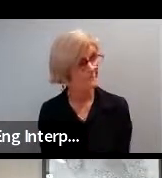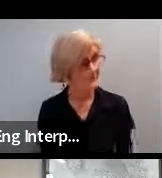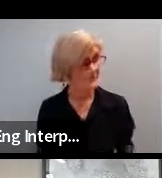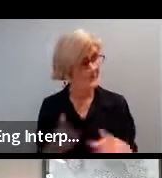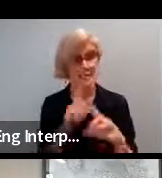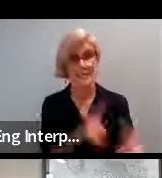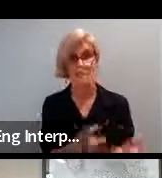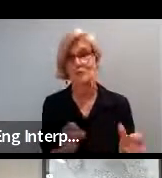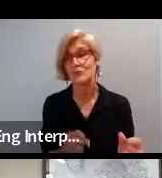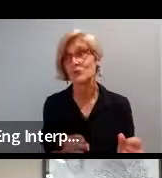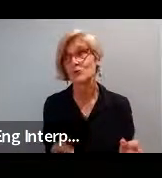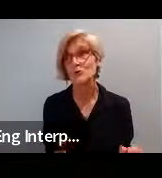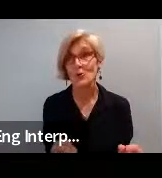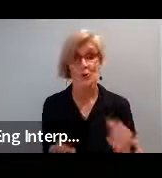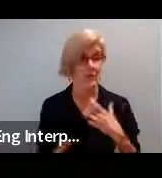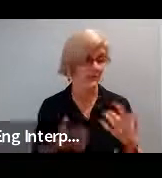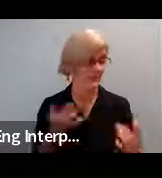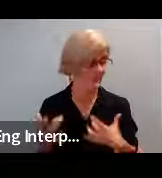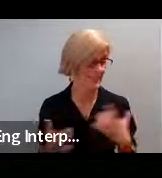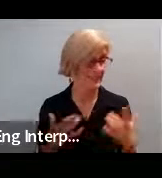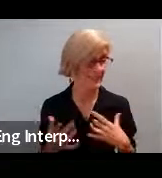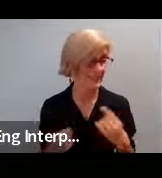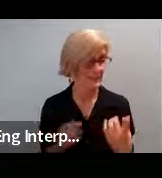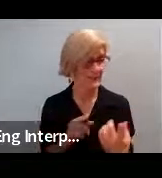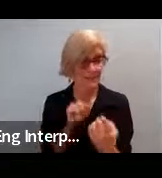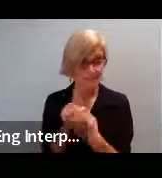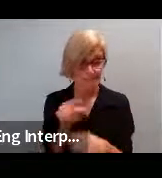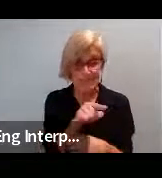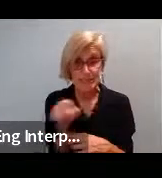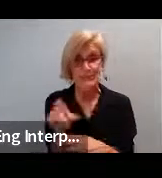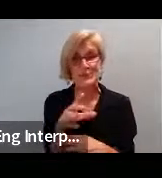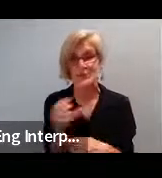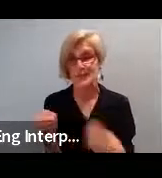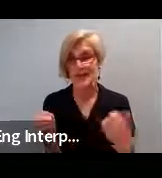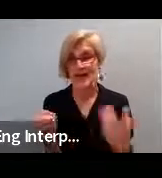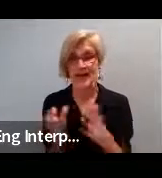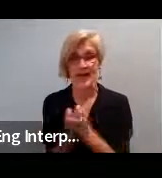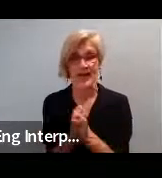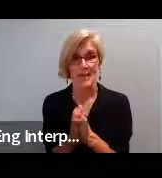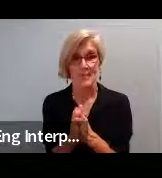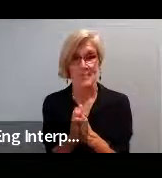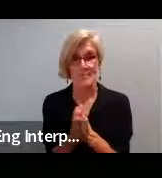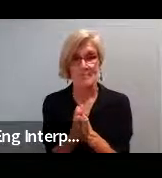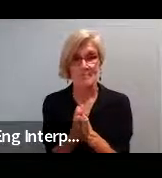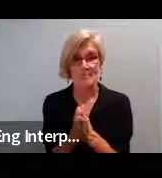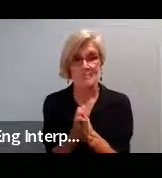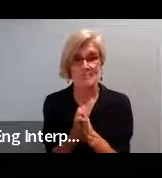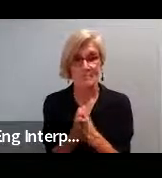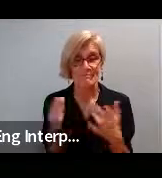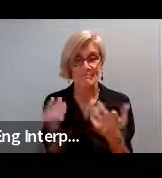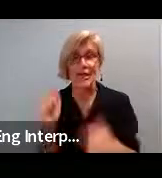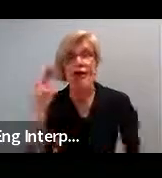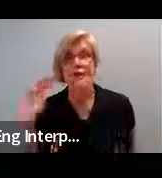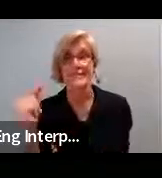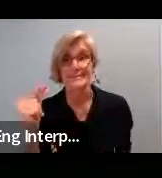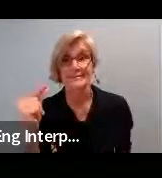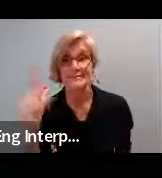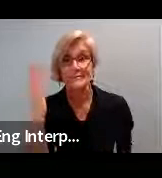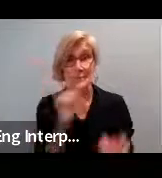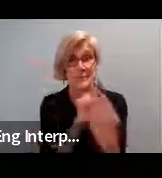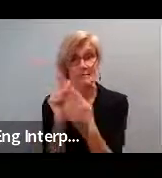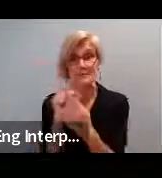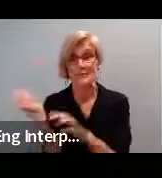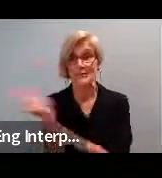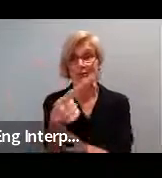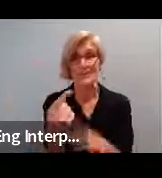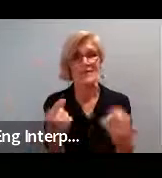We are so excited to meet you all in person in August. Again, we will